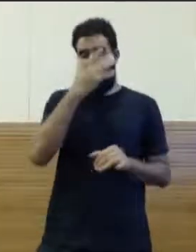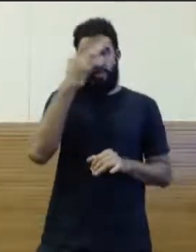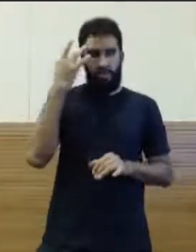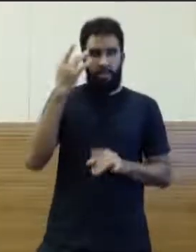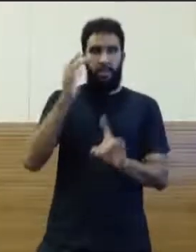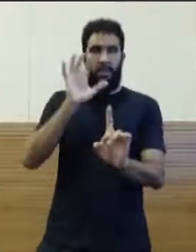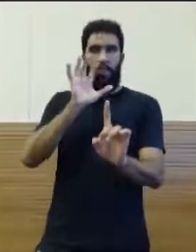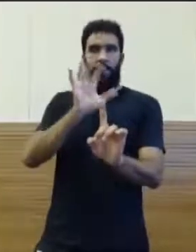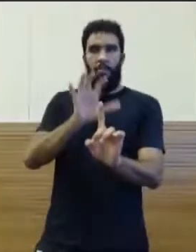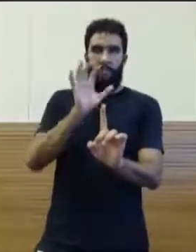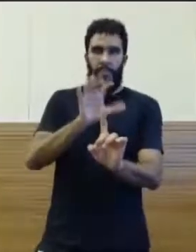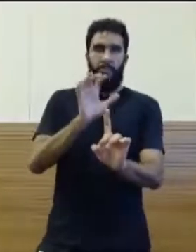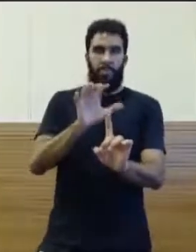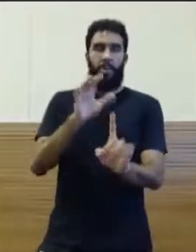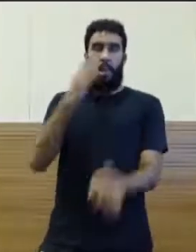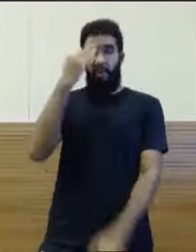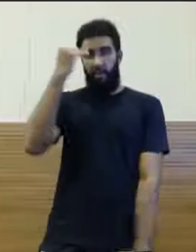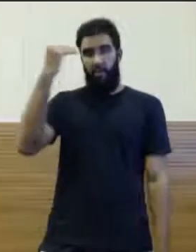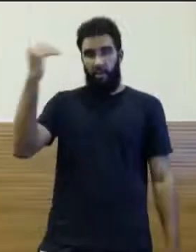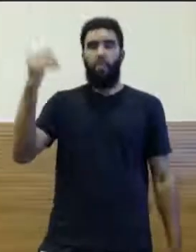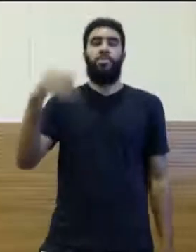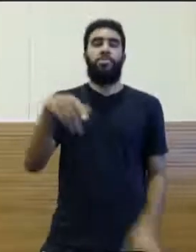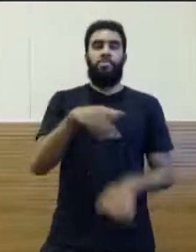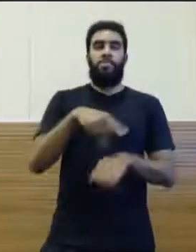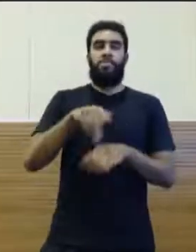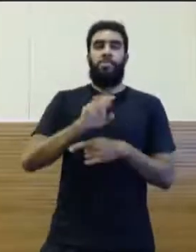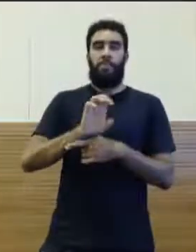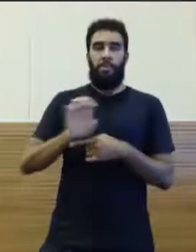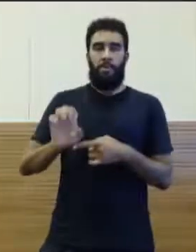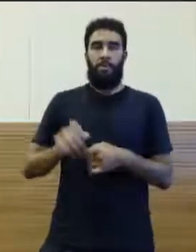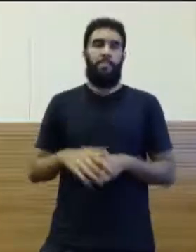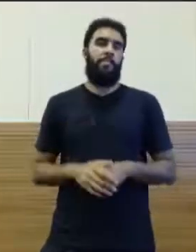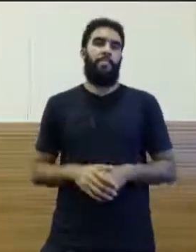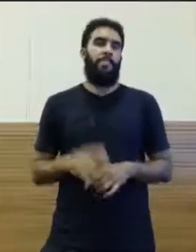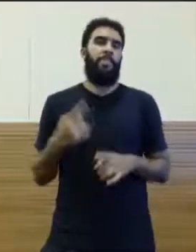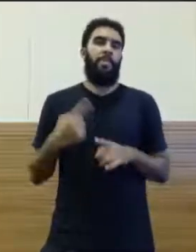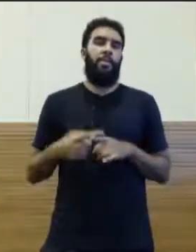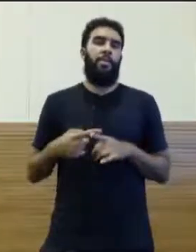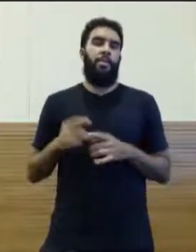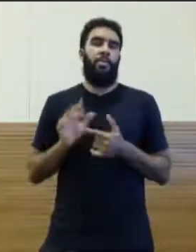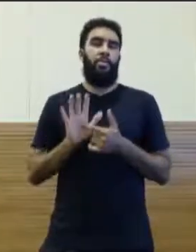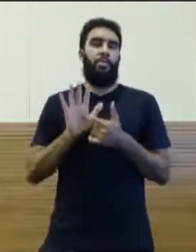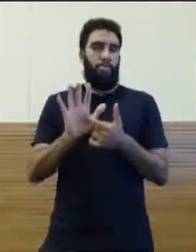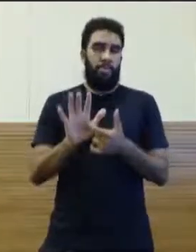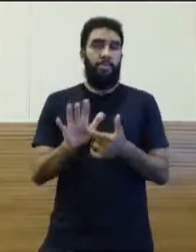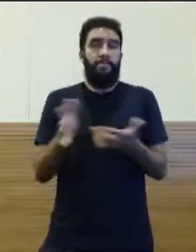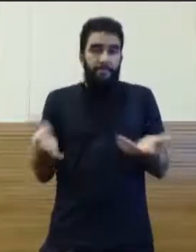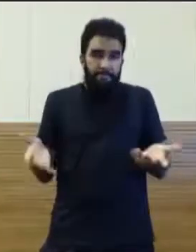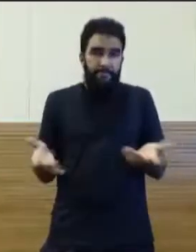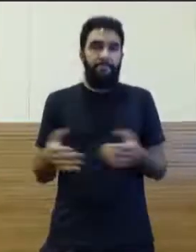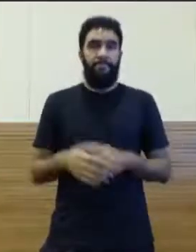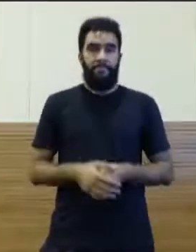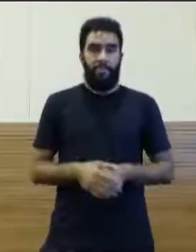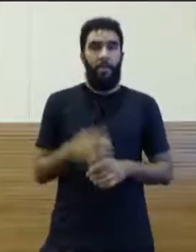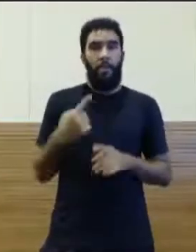the campaign with public figures, influencers. And why we're showing